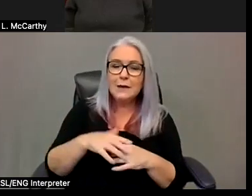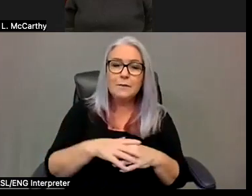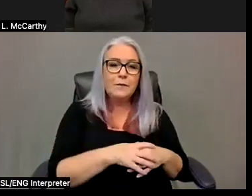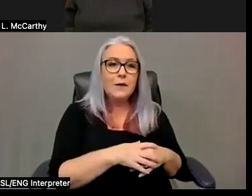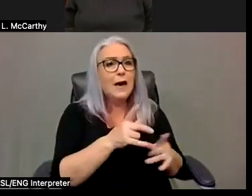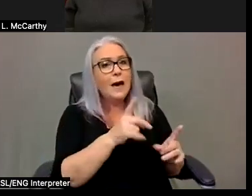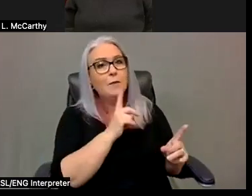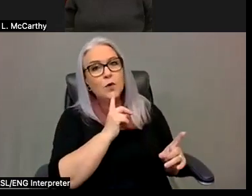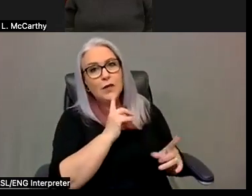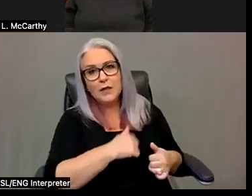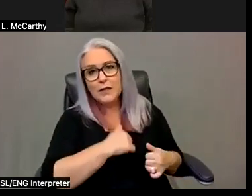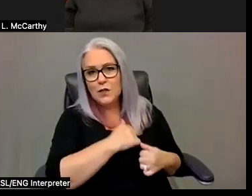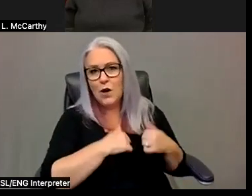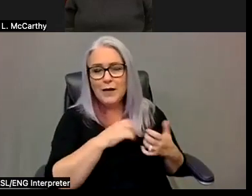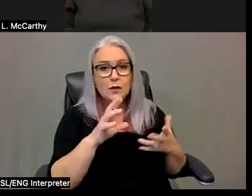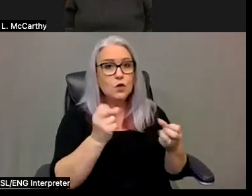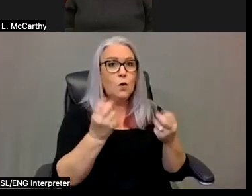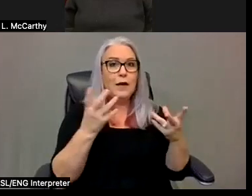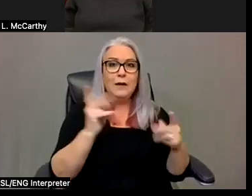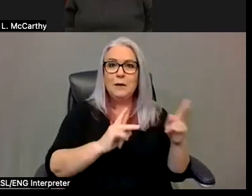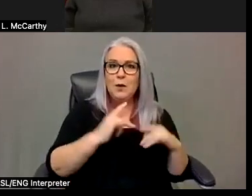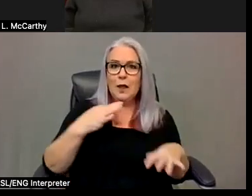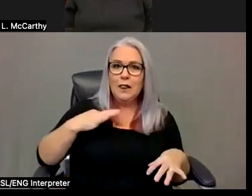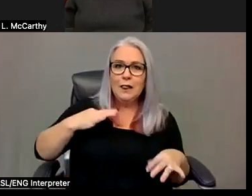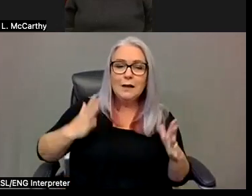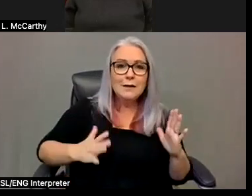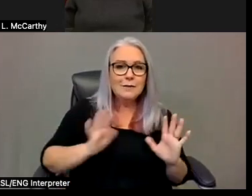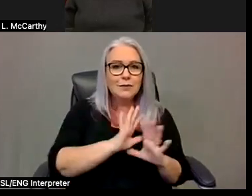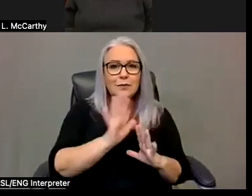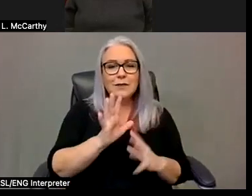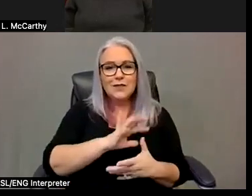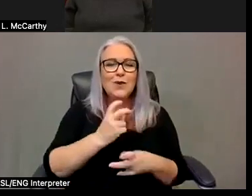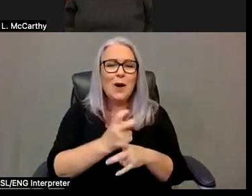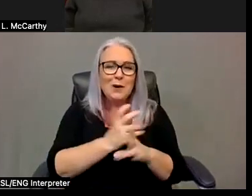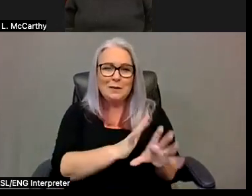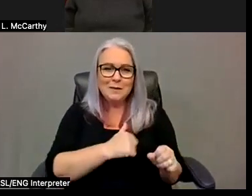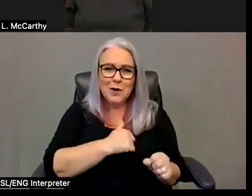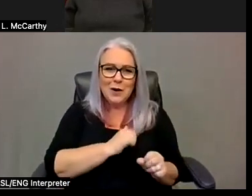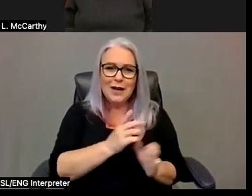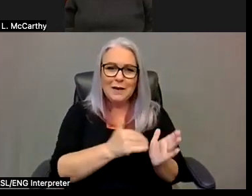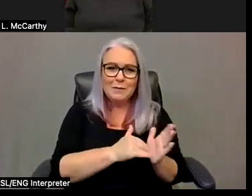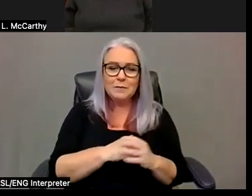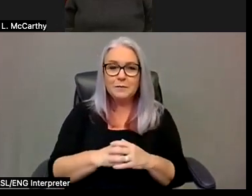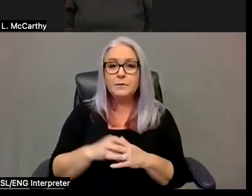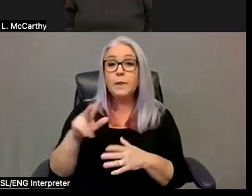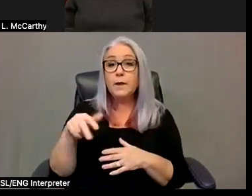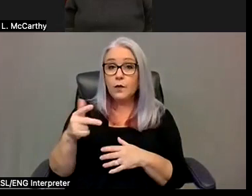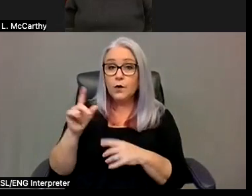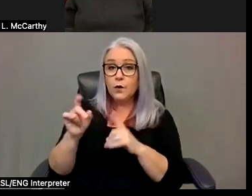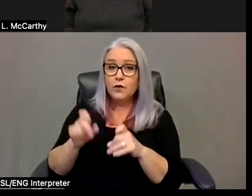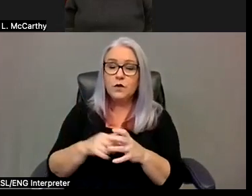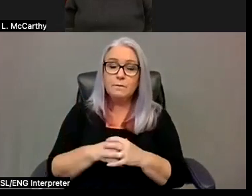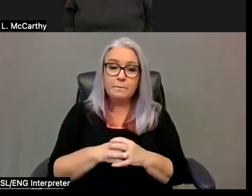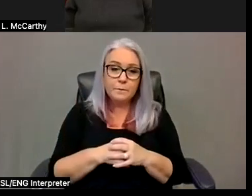6 candidates, the rotation, keeping track, a little difficult. Okay, we're going to go to the 3rd question, which is, how would